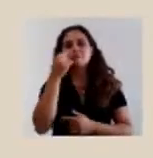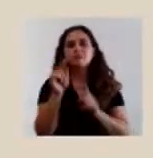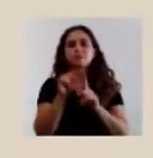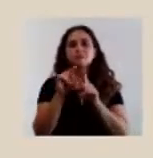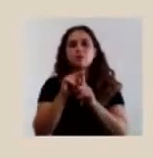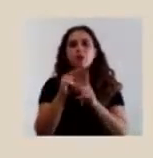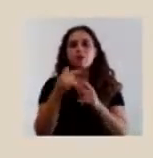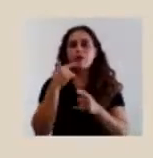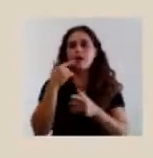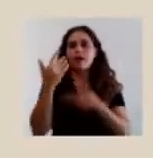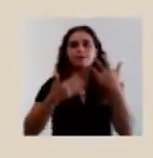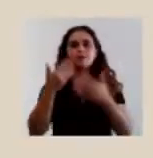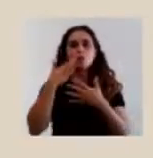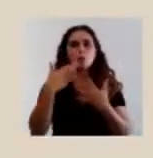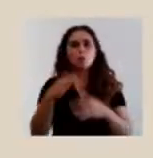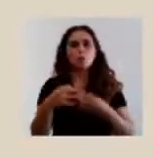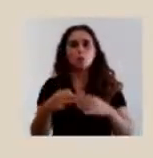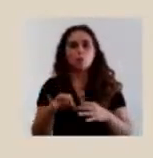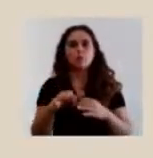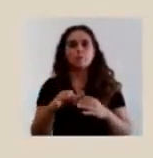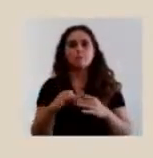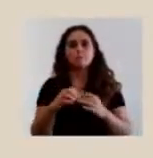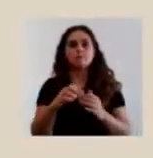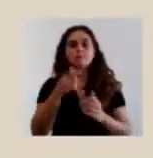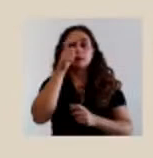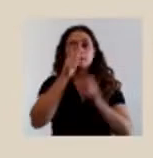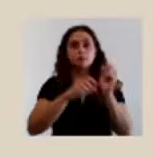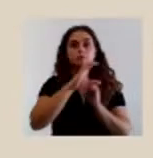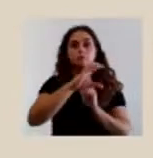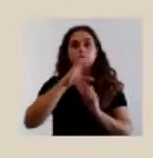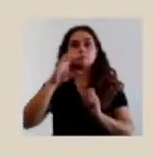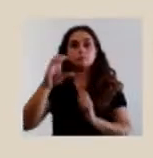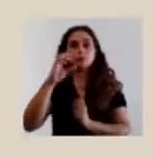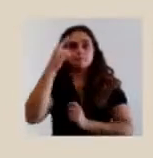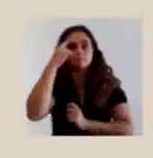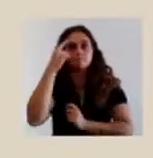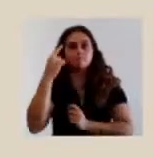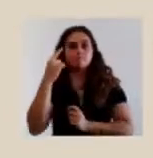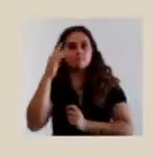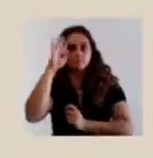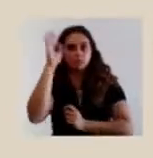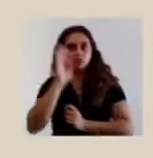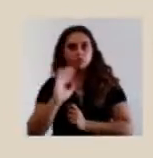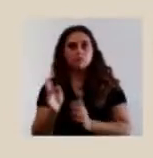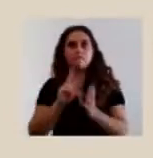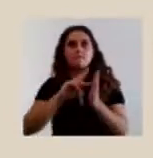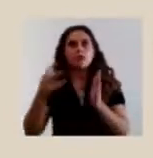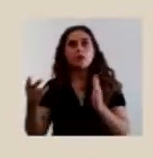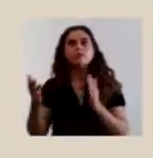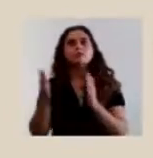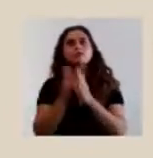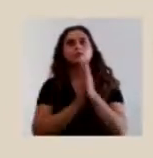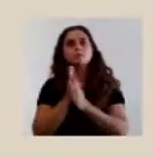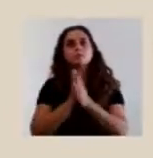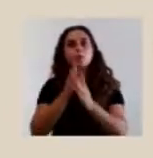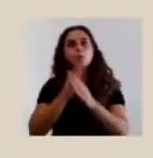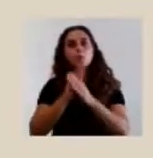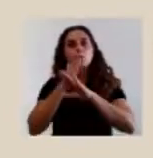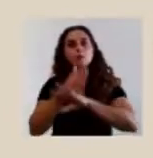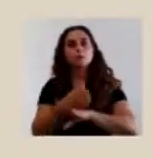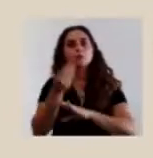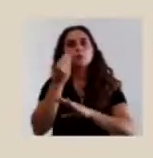natural course of action. As scientists, we know that measuring a variable is useful for assessing